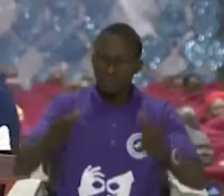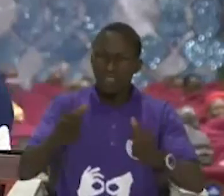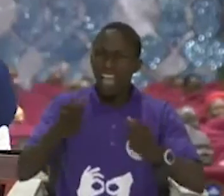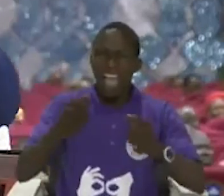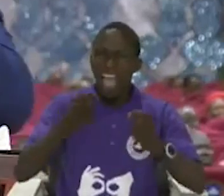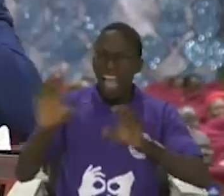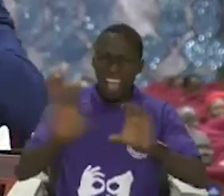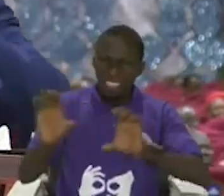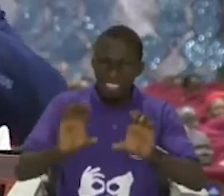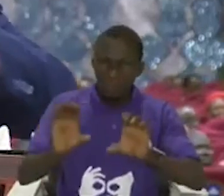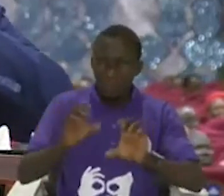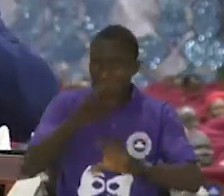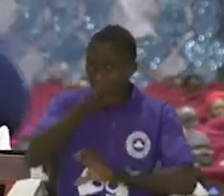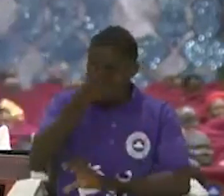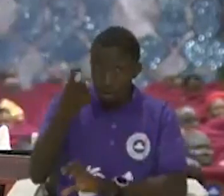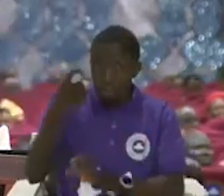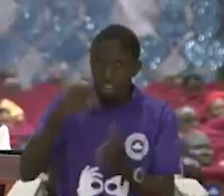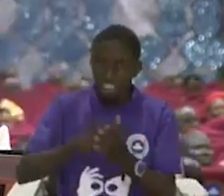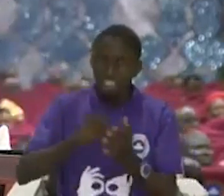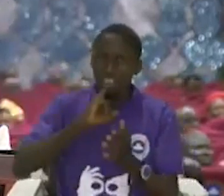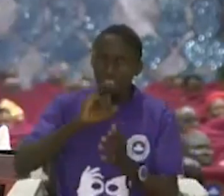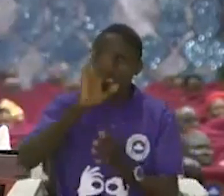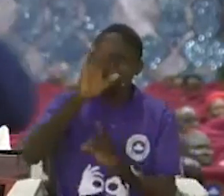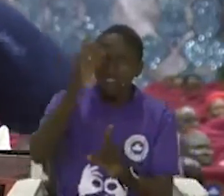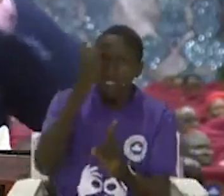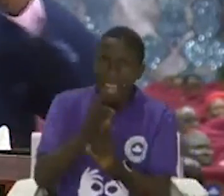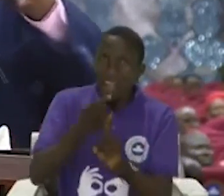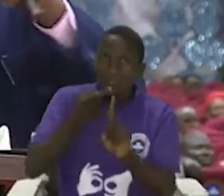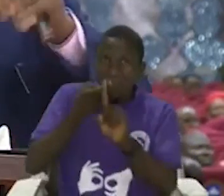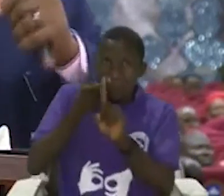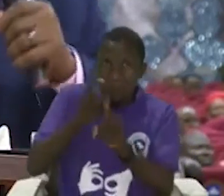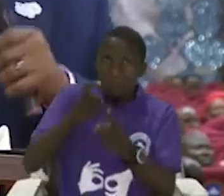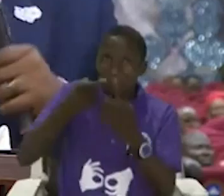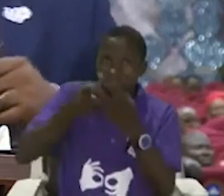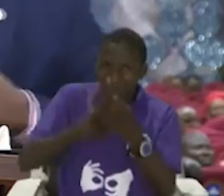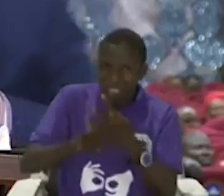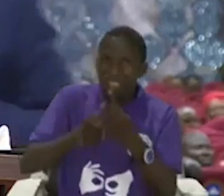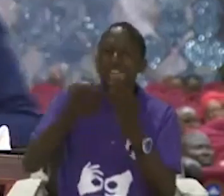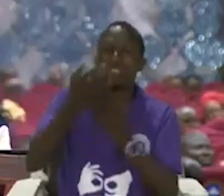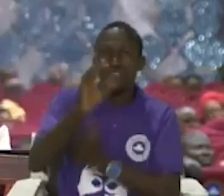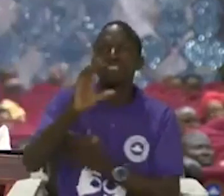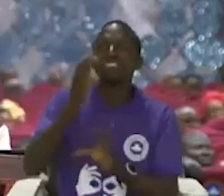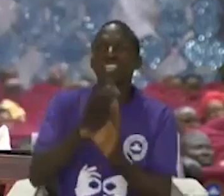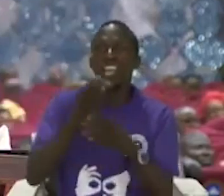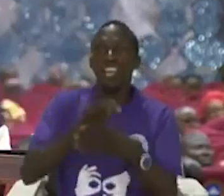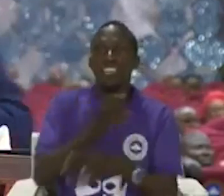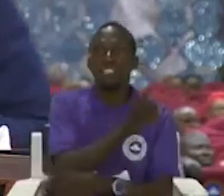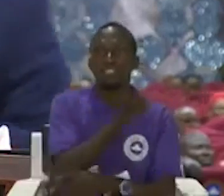Why? It is your birthright. From the beginning, God created you to be like that.